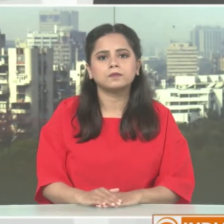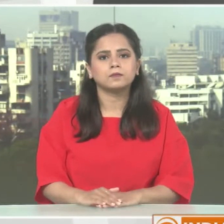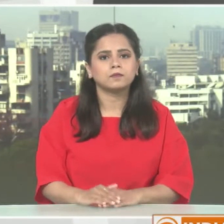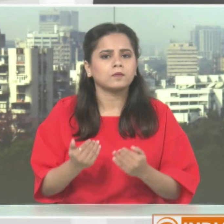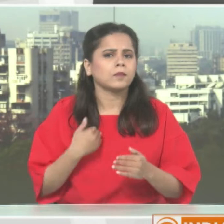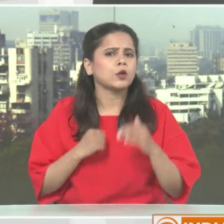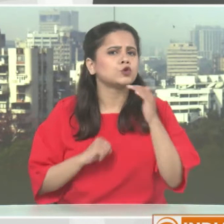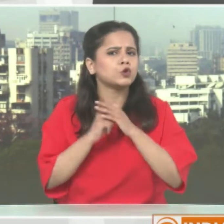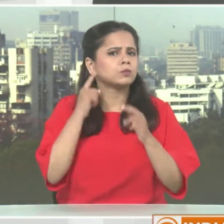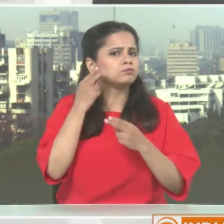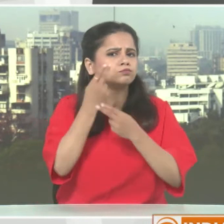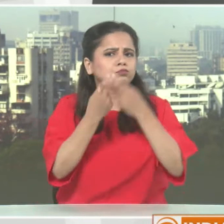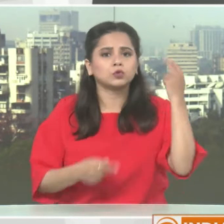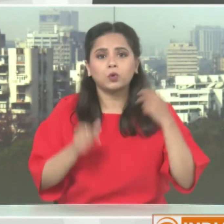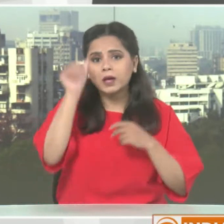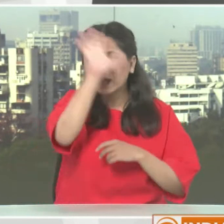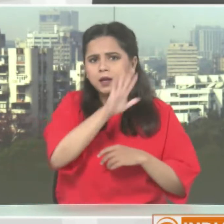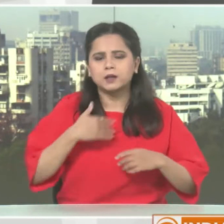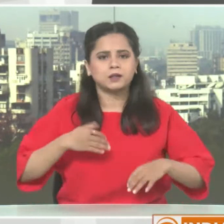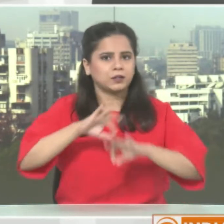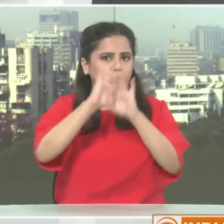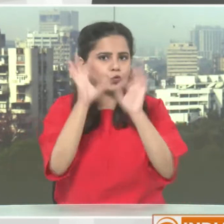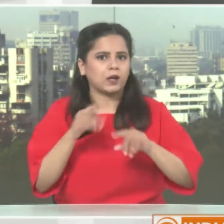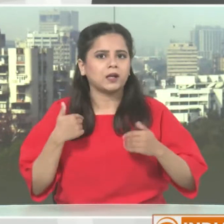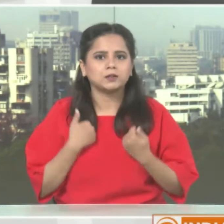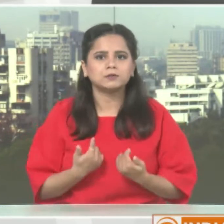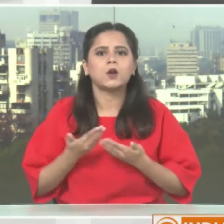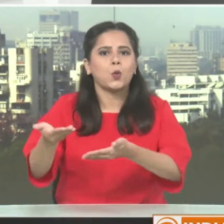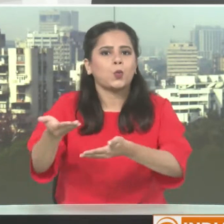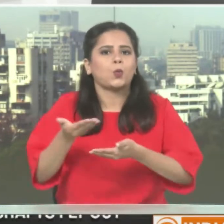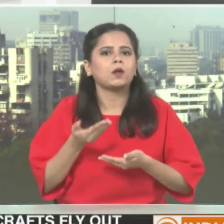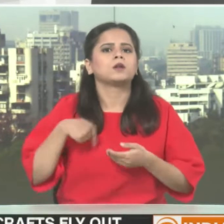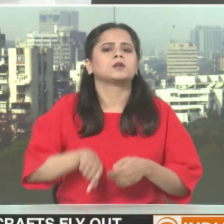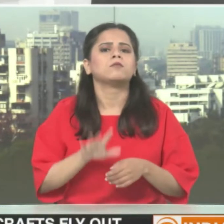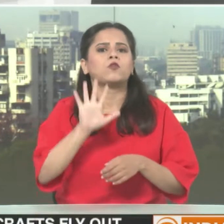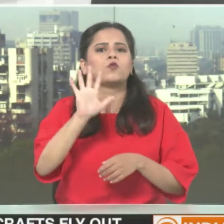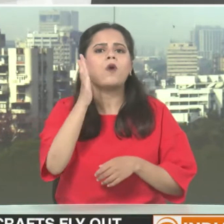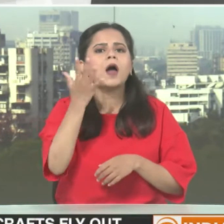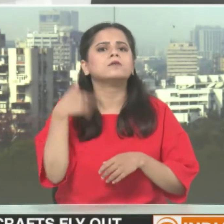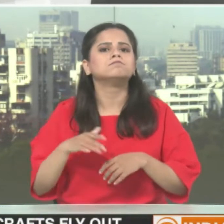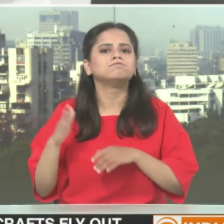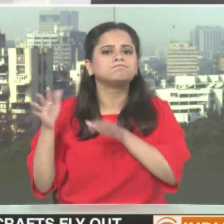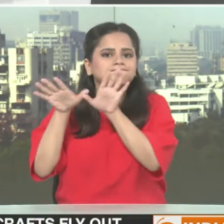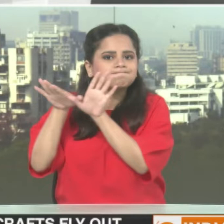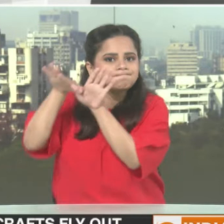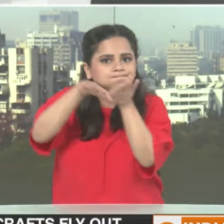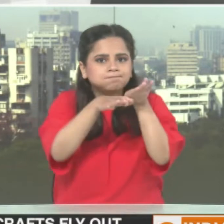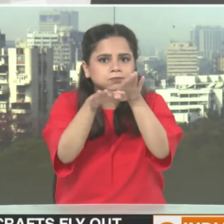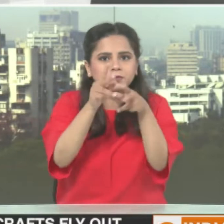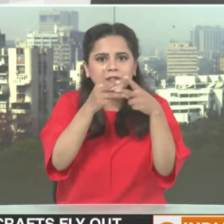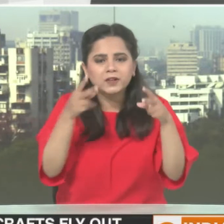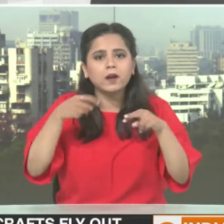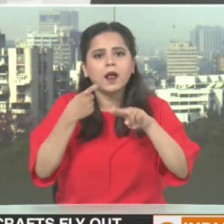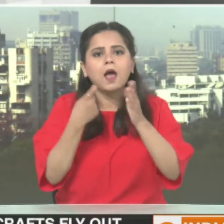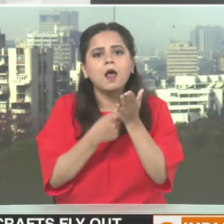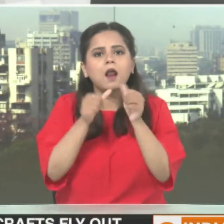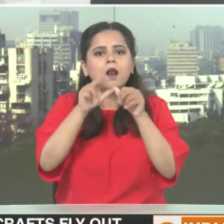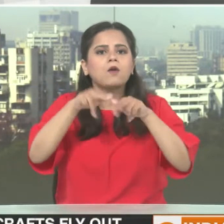Our top story, India is all set and ready to welcome the first batch of 5 Rafale jets in Ambala